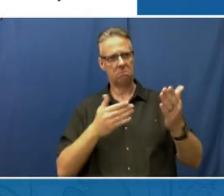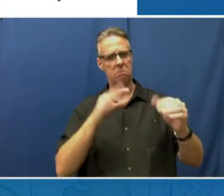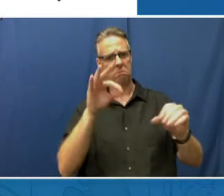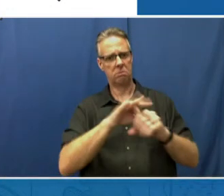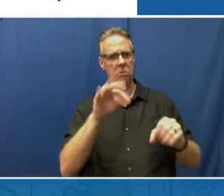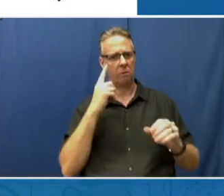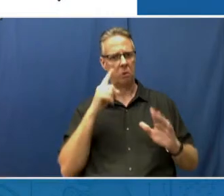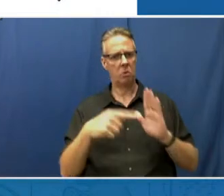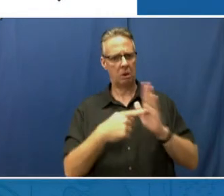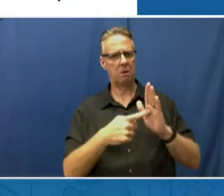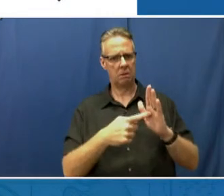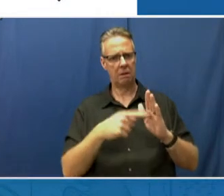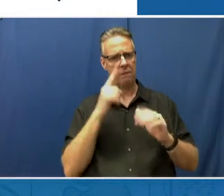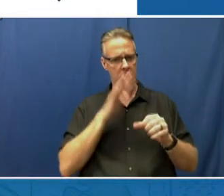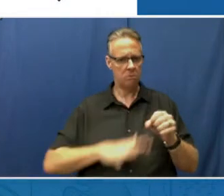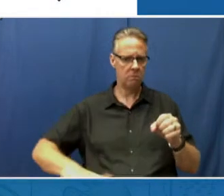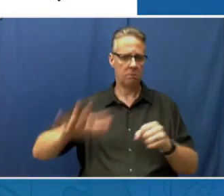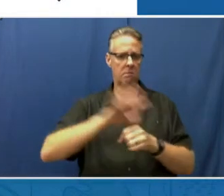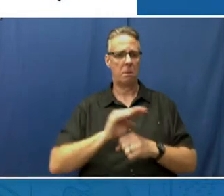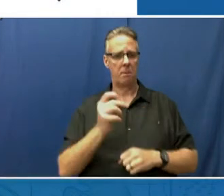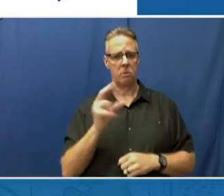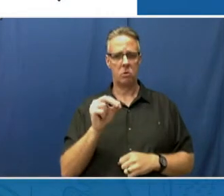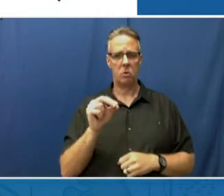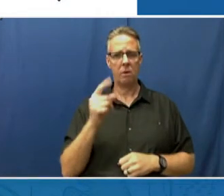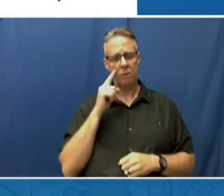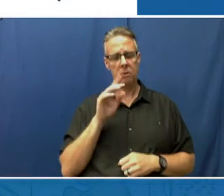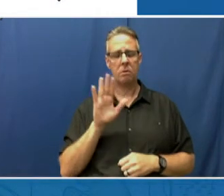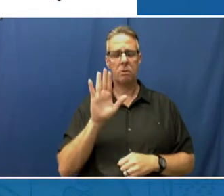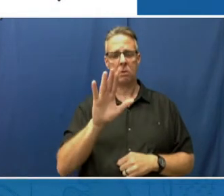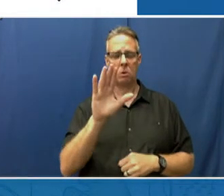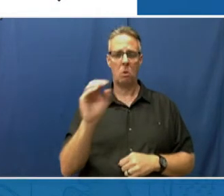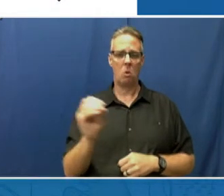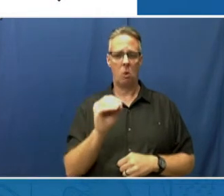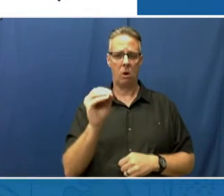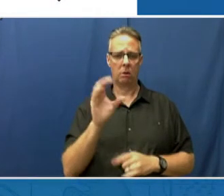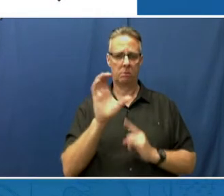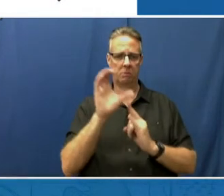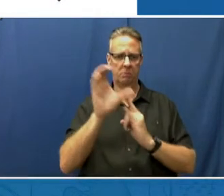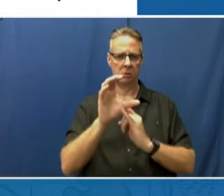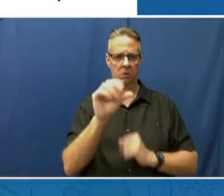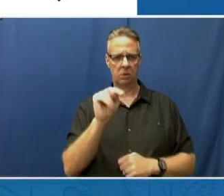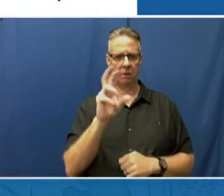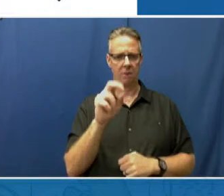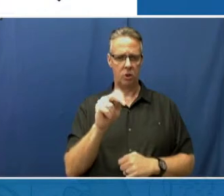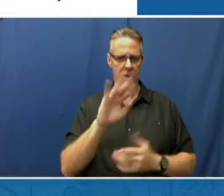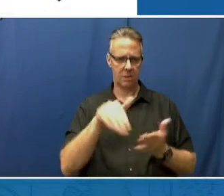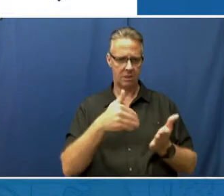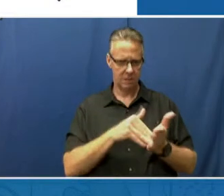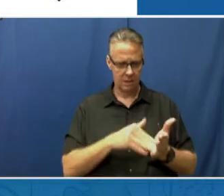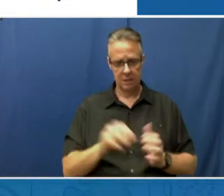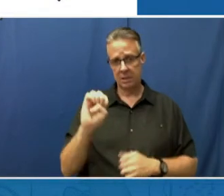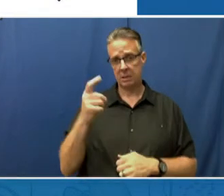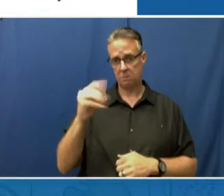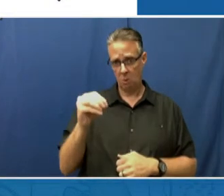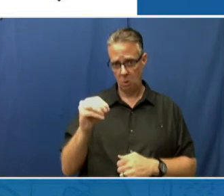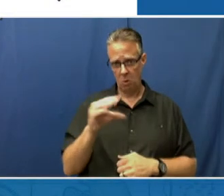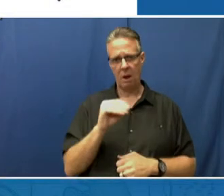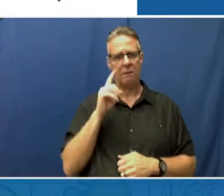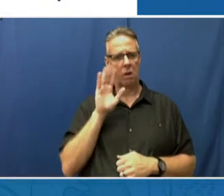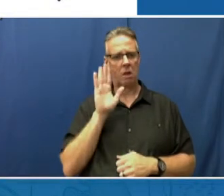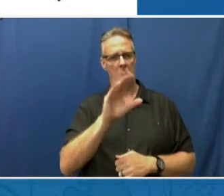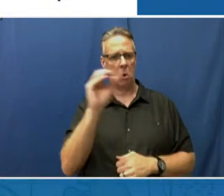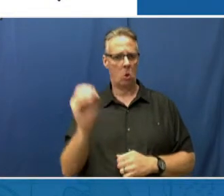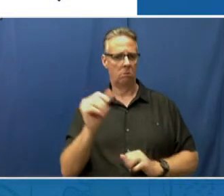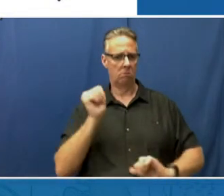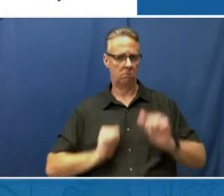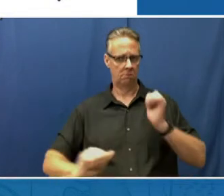the Regional Metro Commission overseeing the Oregon Convention Center, Portland Expo Center, and Portland Center for the Performing Arts. It